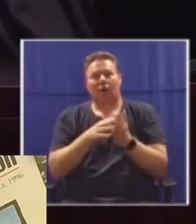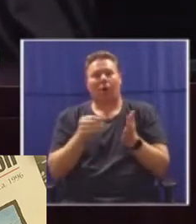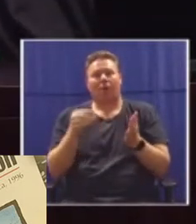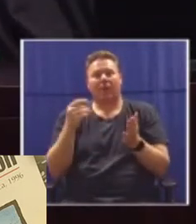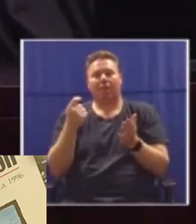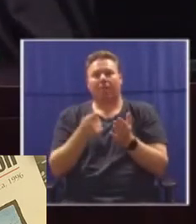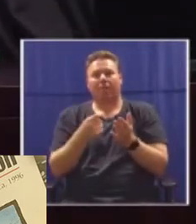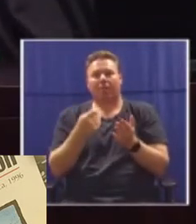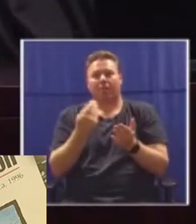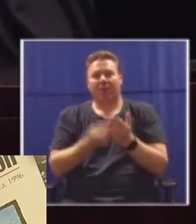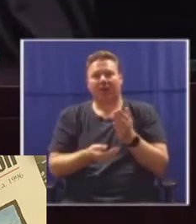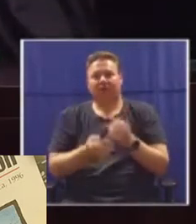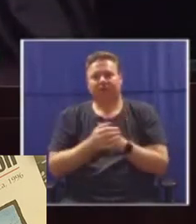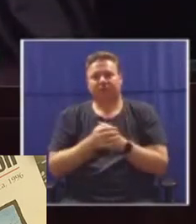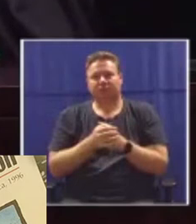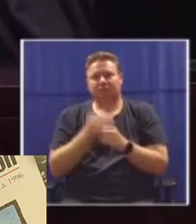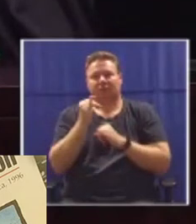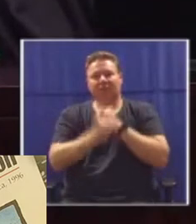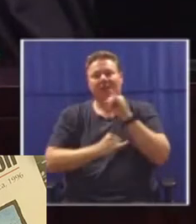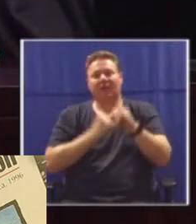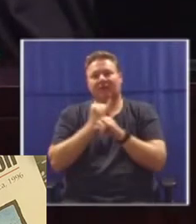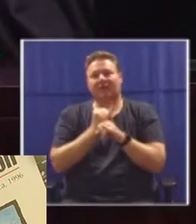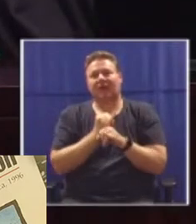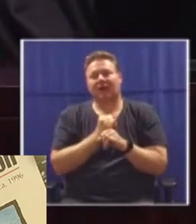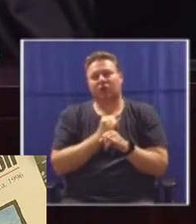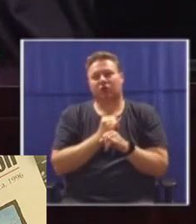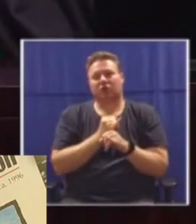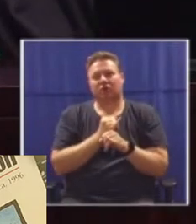International Maritime Organization